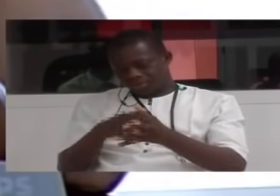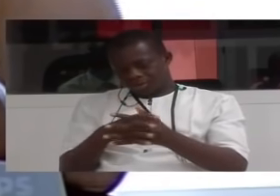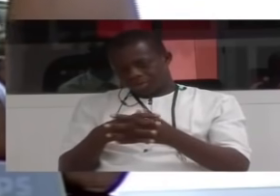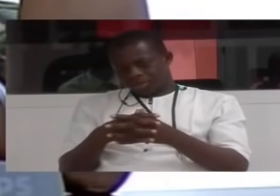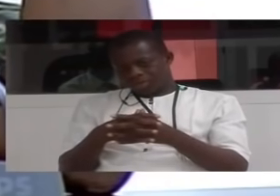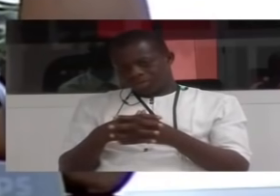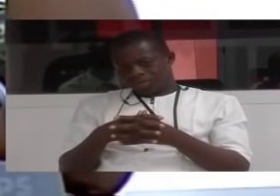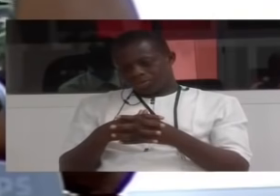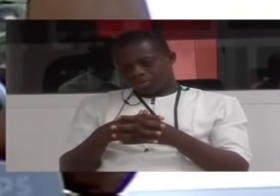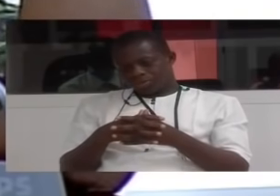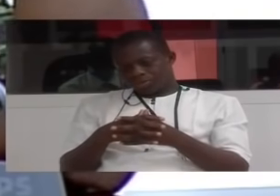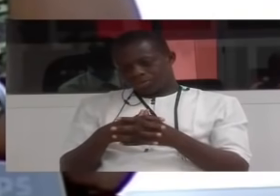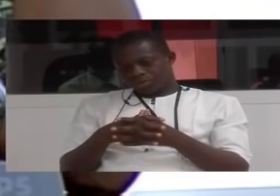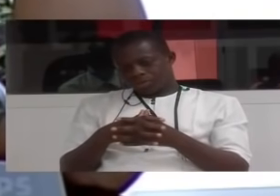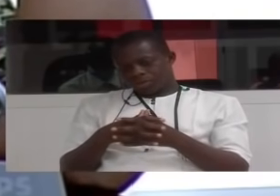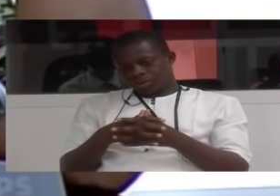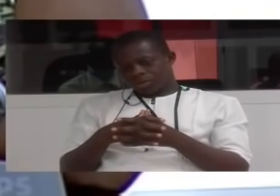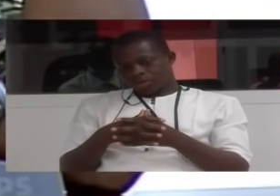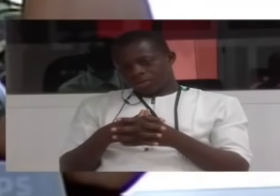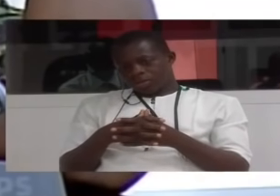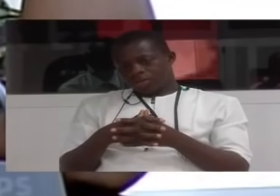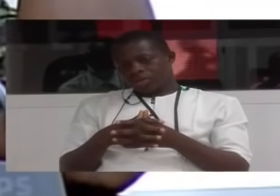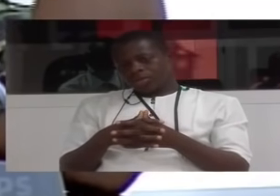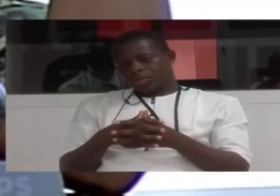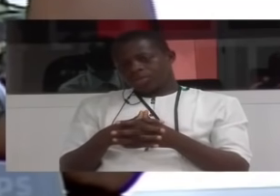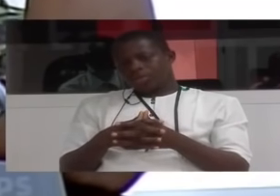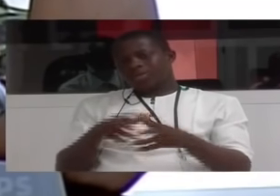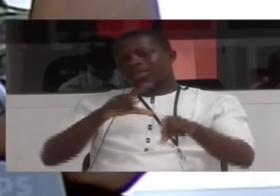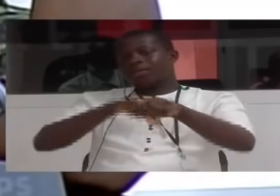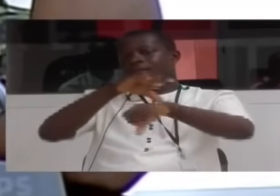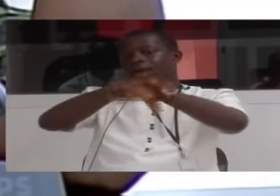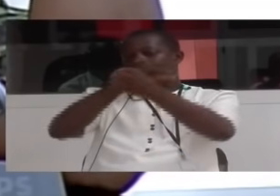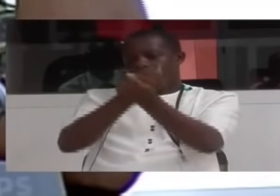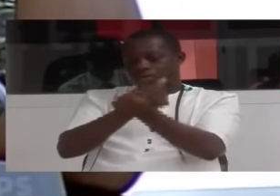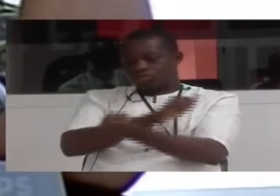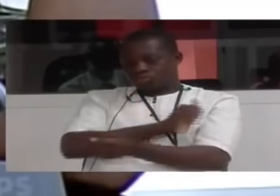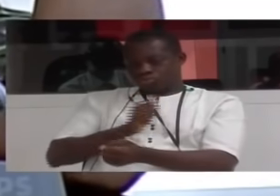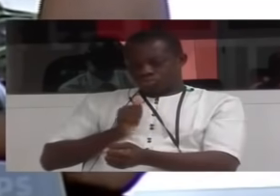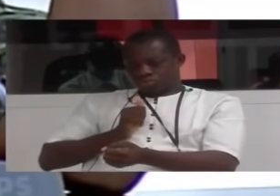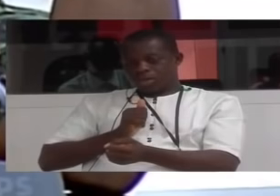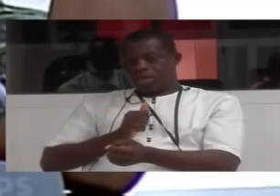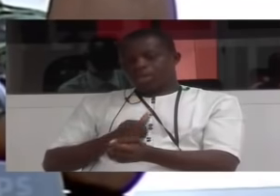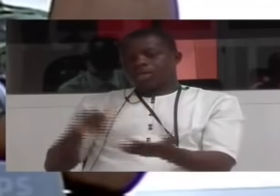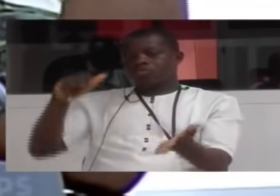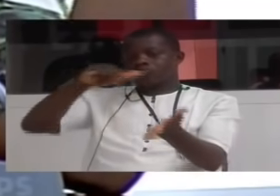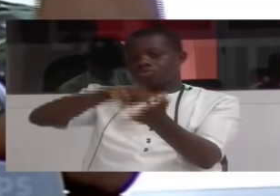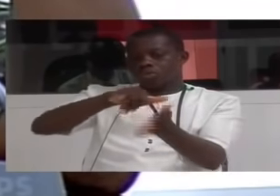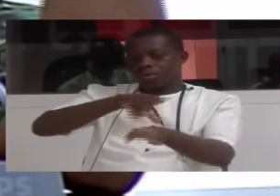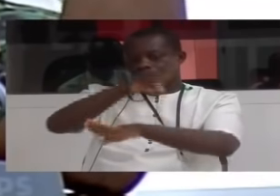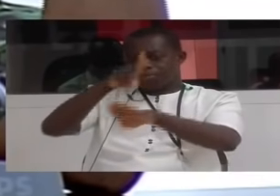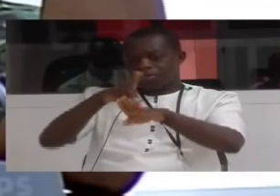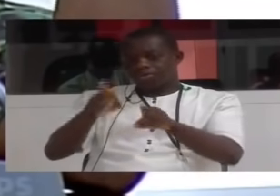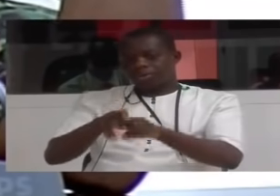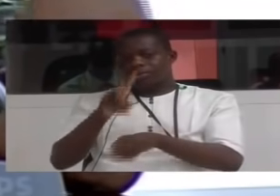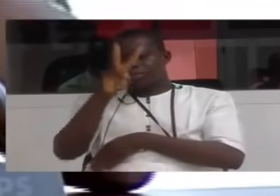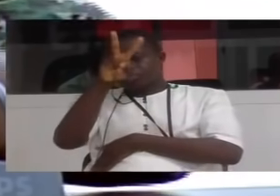them. Why time bu ñu arrêté ñu ngi yon yundu ma don deglu sen proceedings bi ci musna sédan